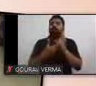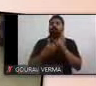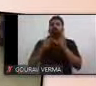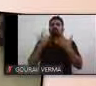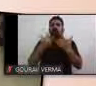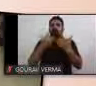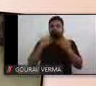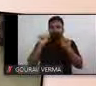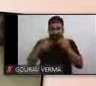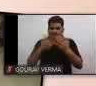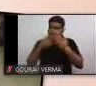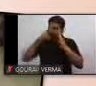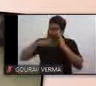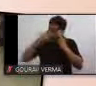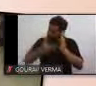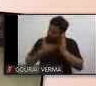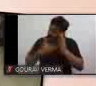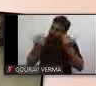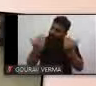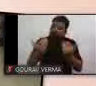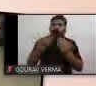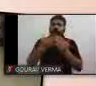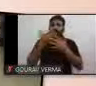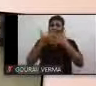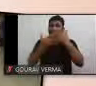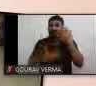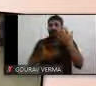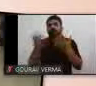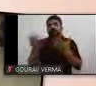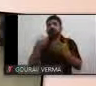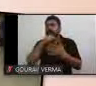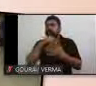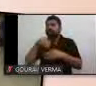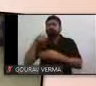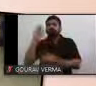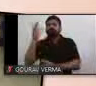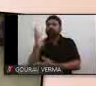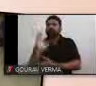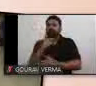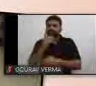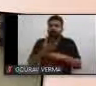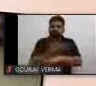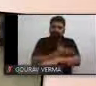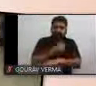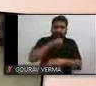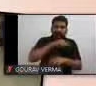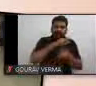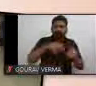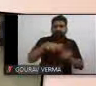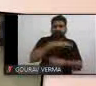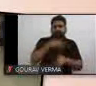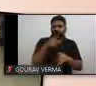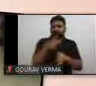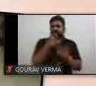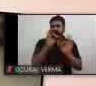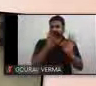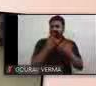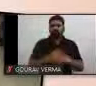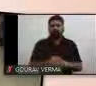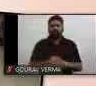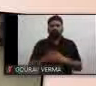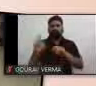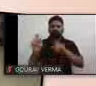read stories from that. So this is the age to do all this. Next,